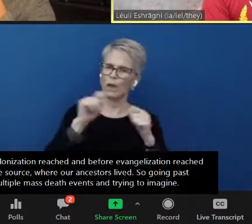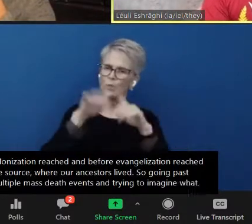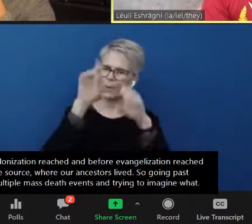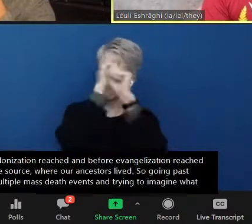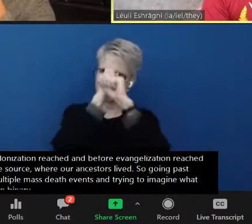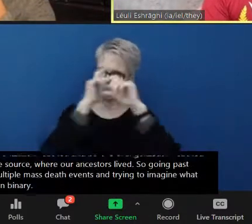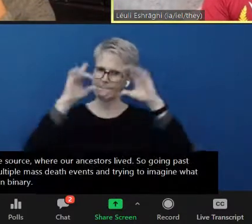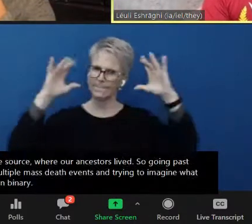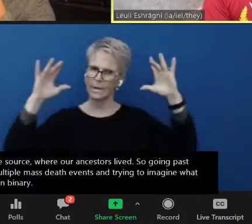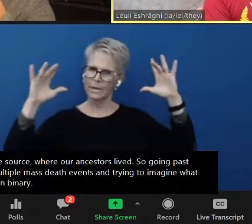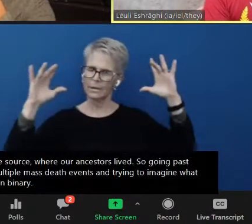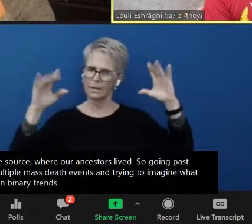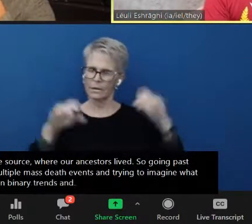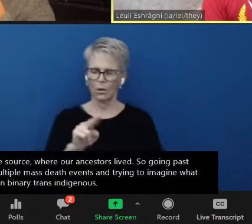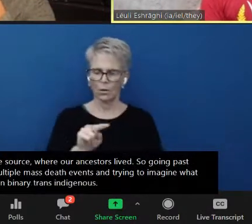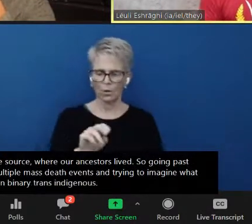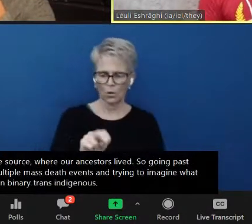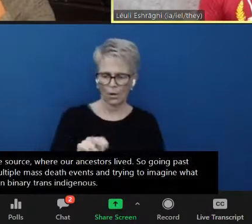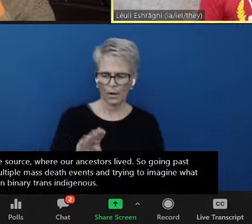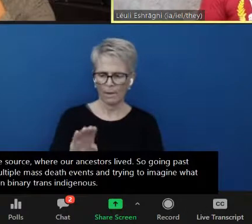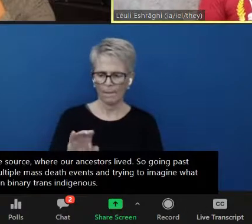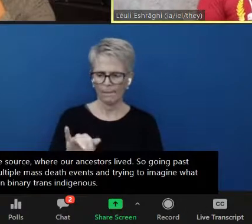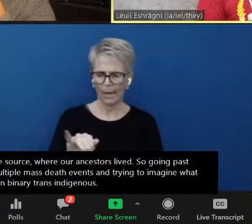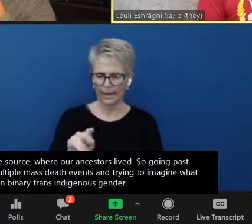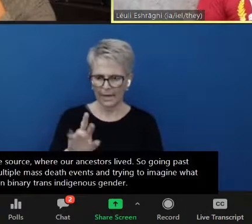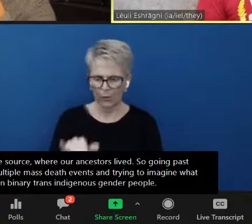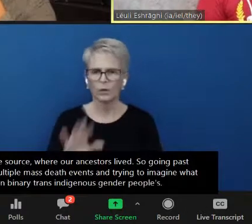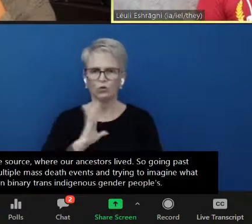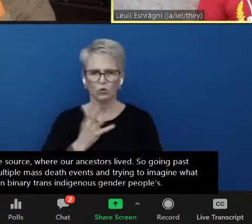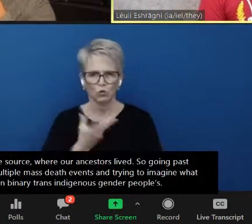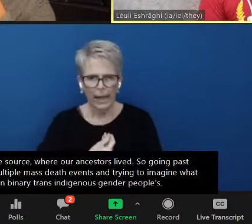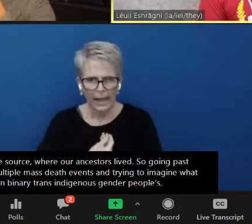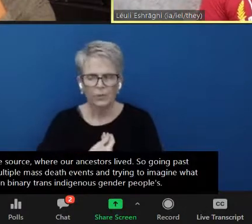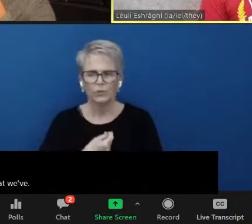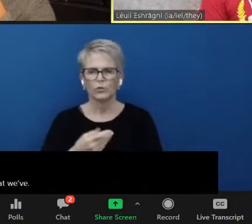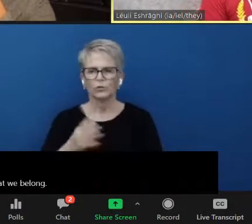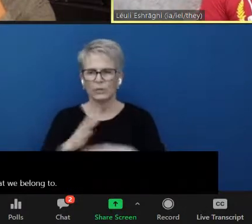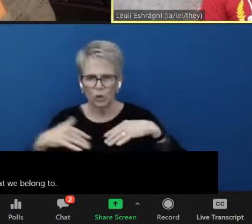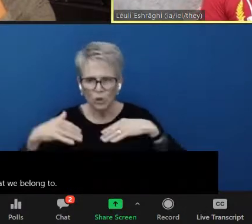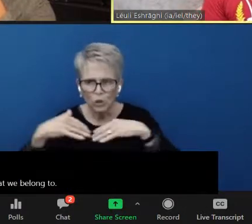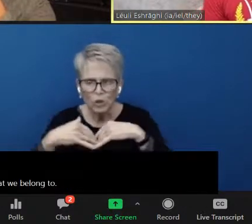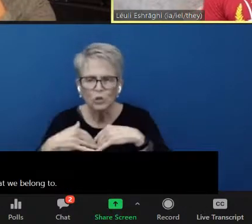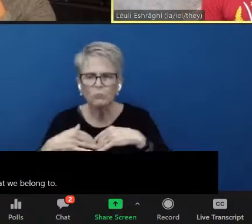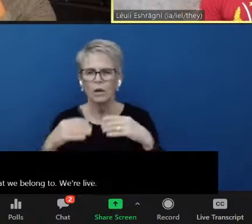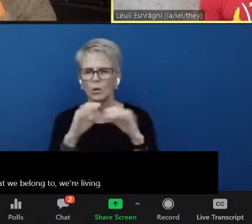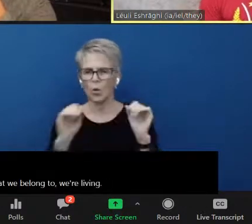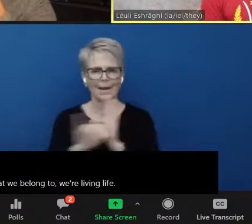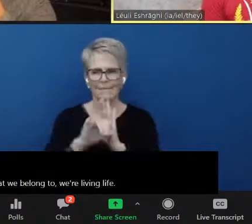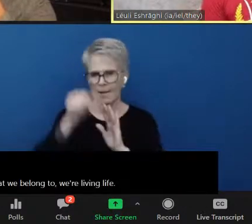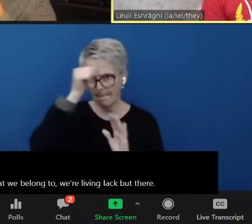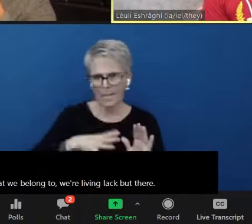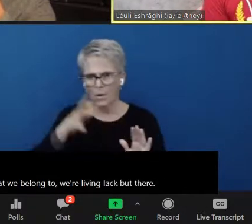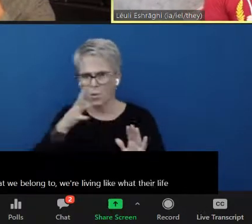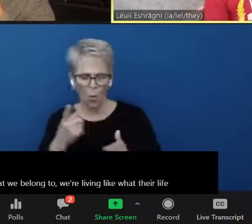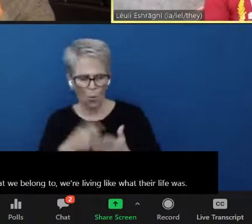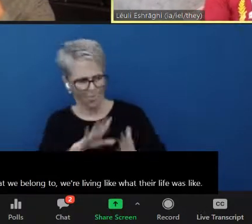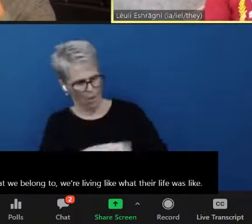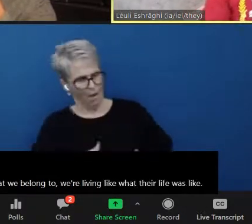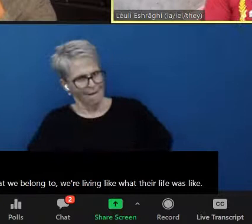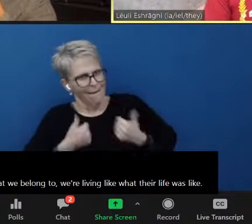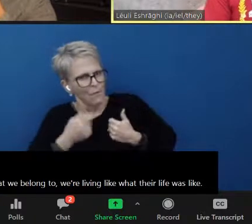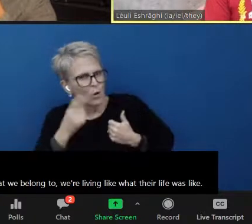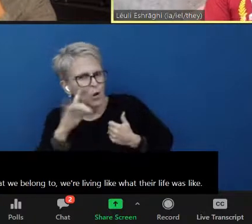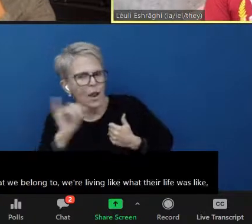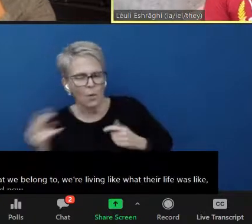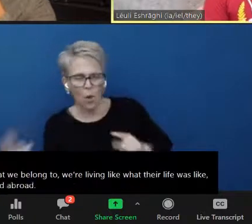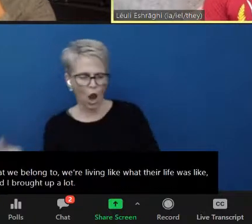what non-binary, trans, Indigenous, gendered peoples that we belong to were living like, what their life was like.